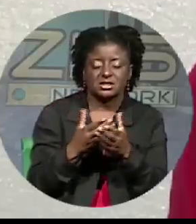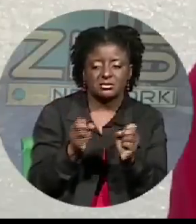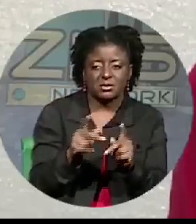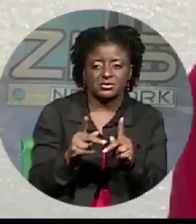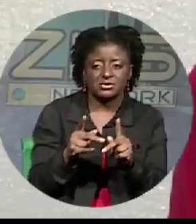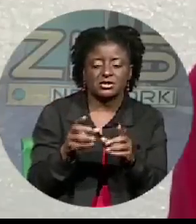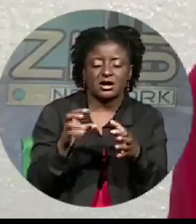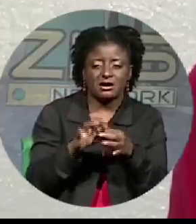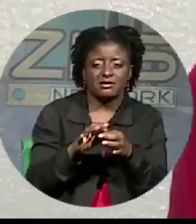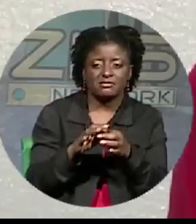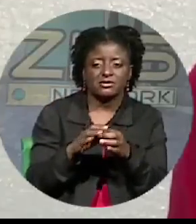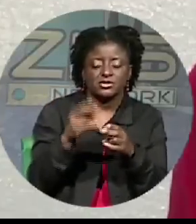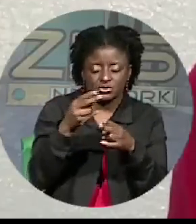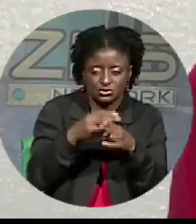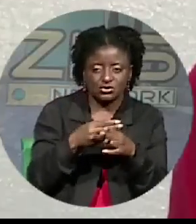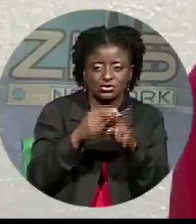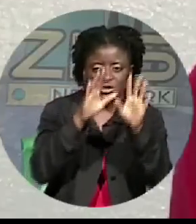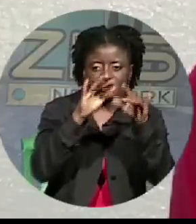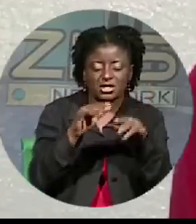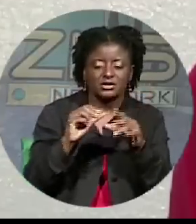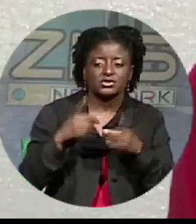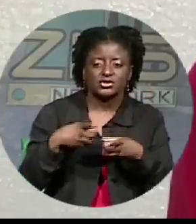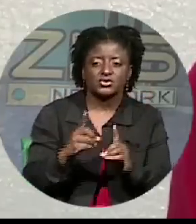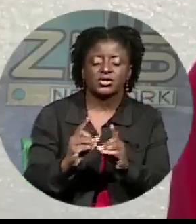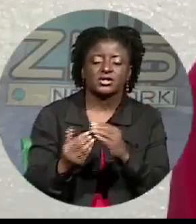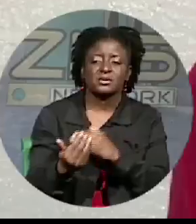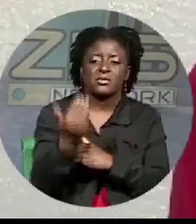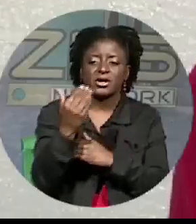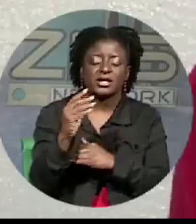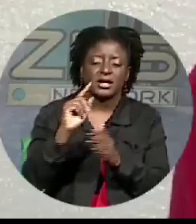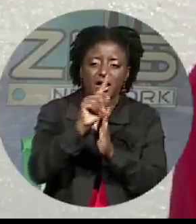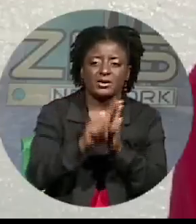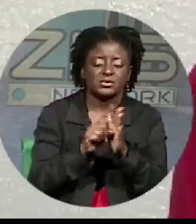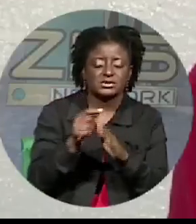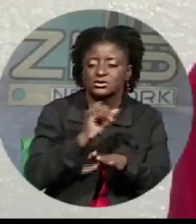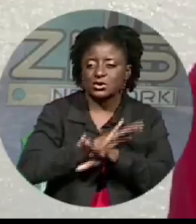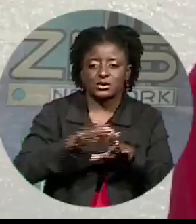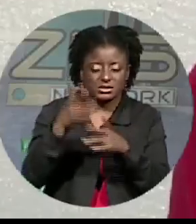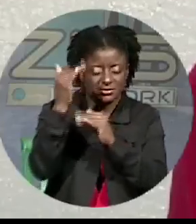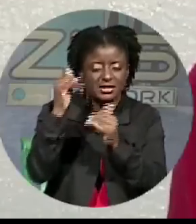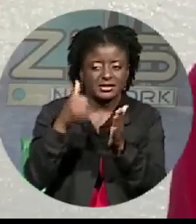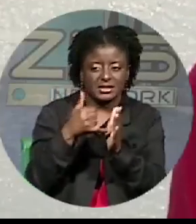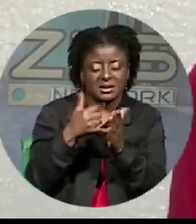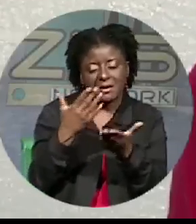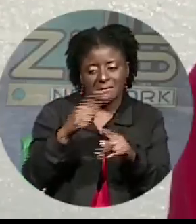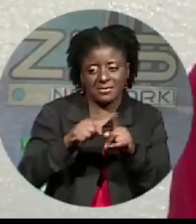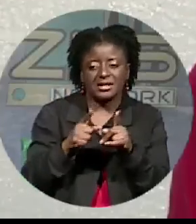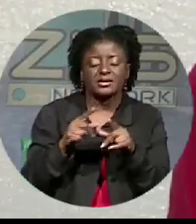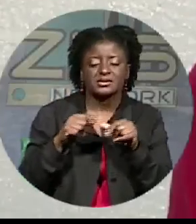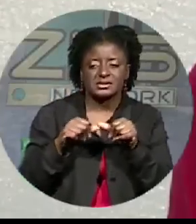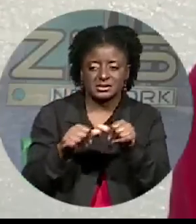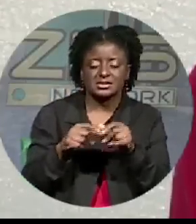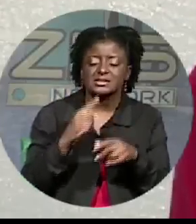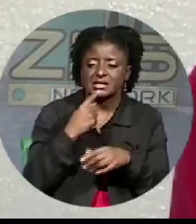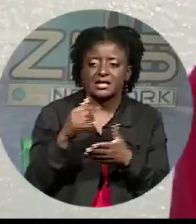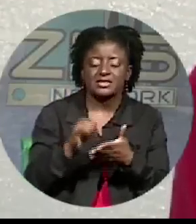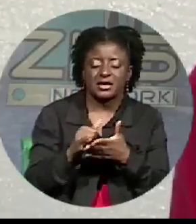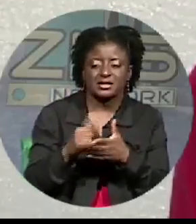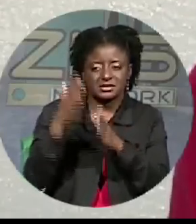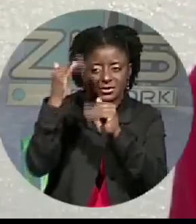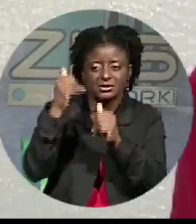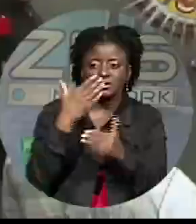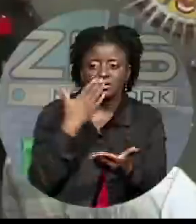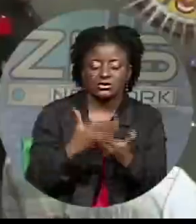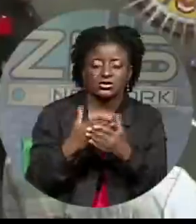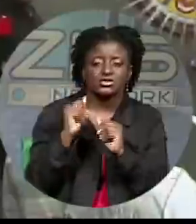during the morning hours. I don't expect it, but I'm still going to put that in because of a northeasterly flow. But we expect to have a good Junkanoo Parade weather-wise.